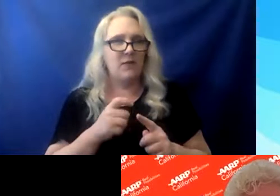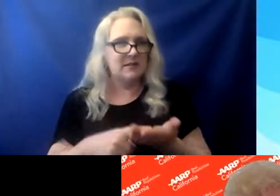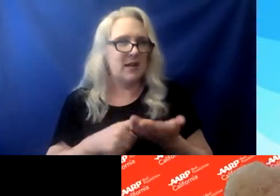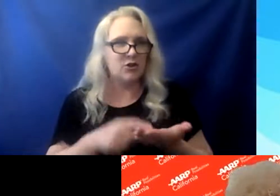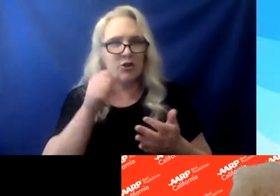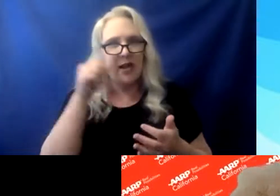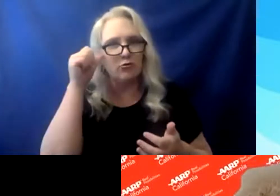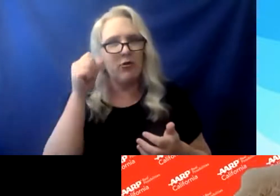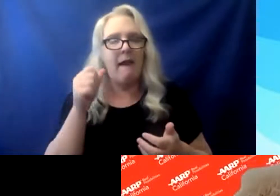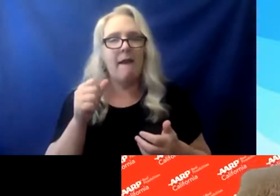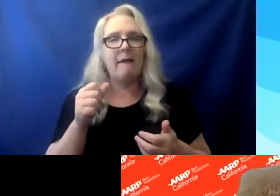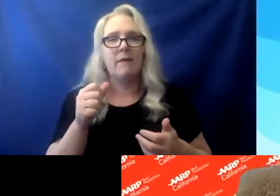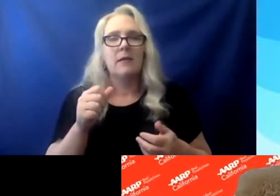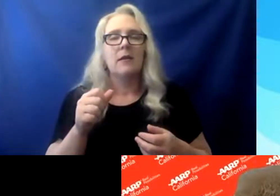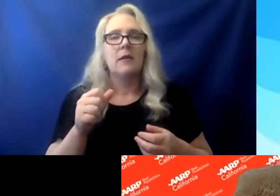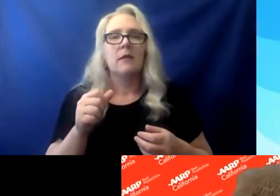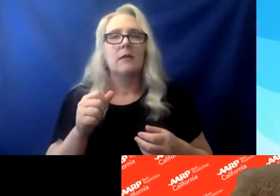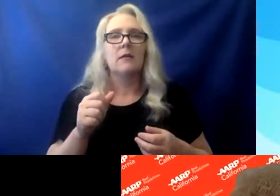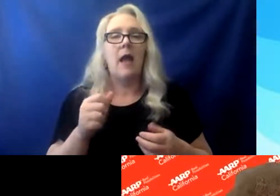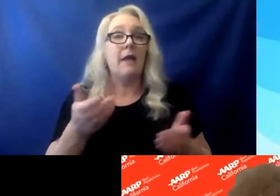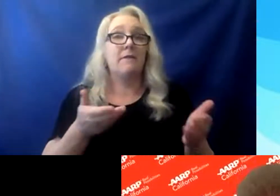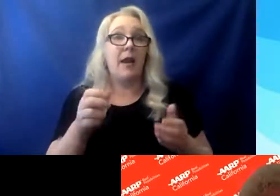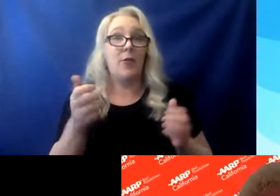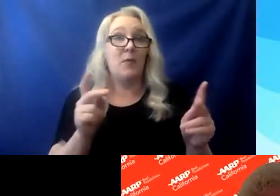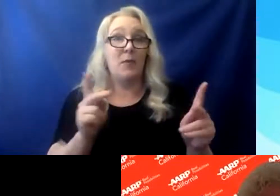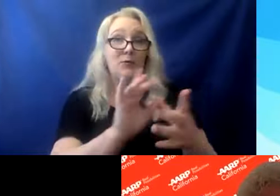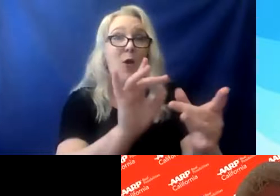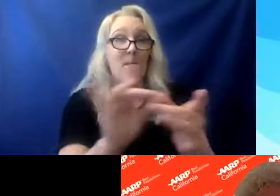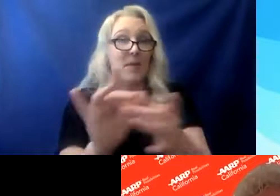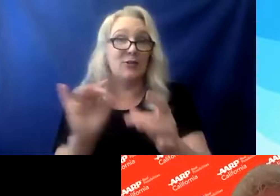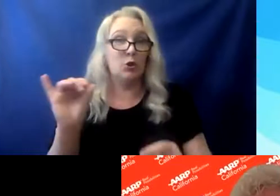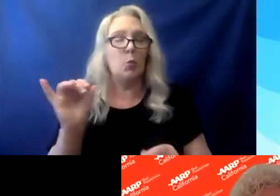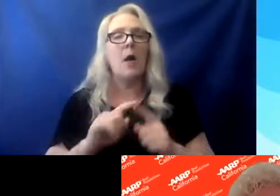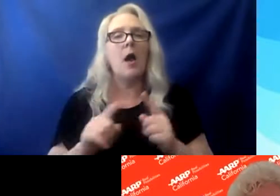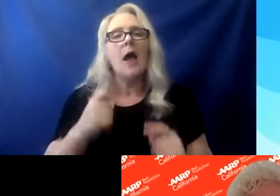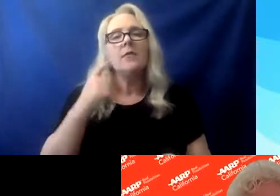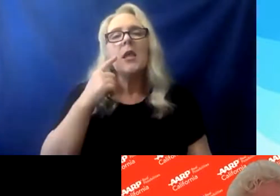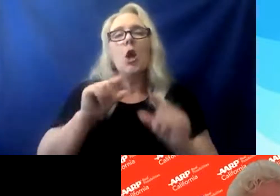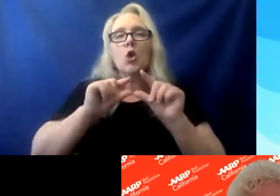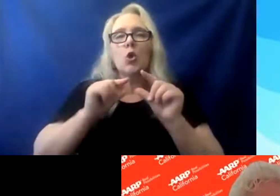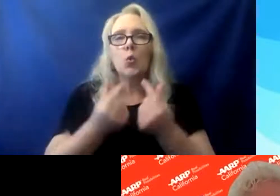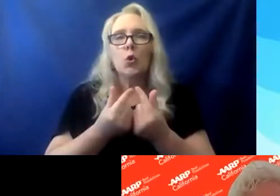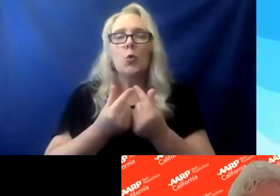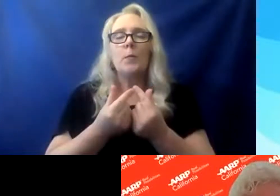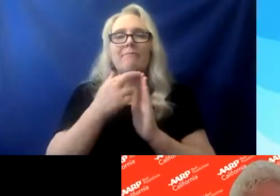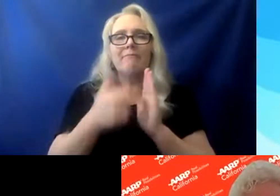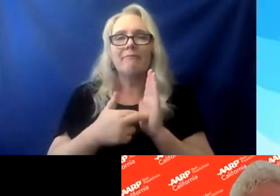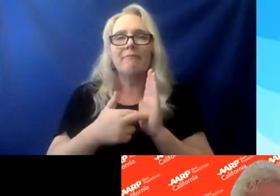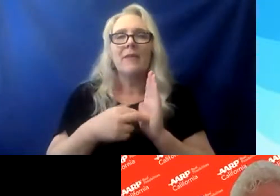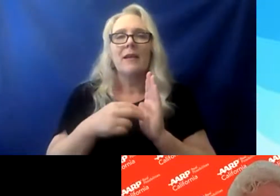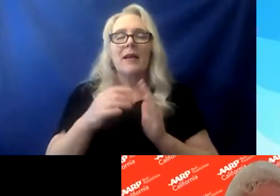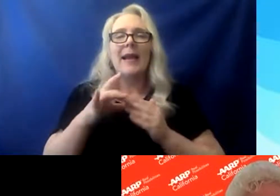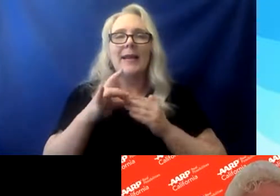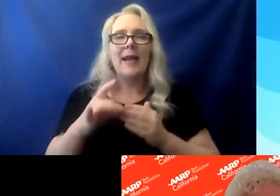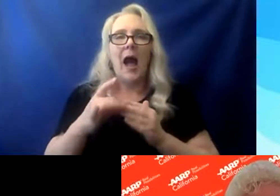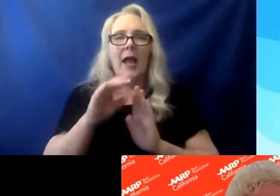in as well. I do think having some group guidelines to kind of help us